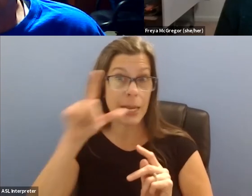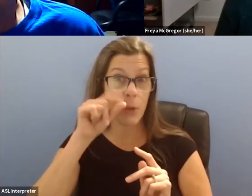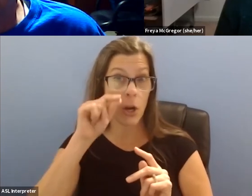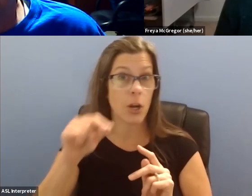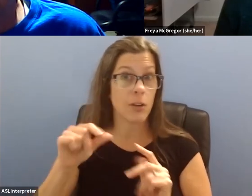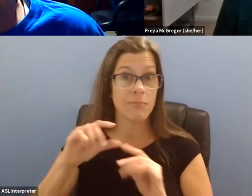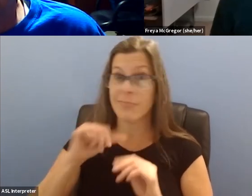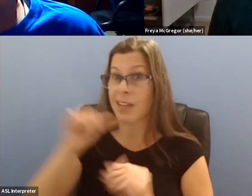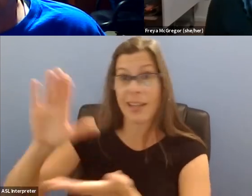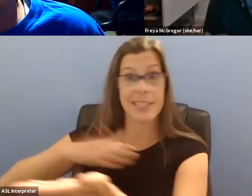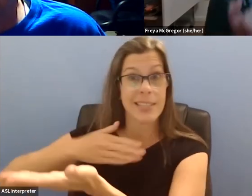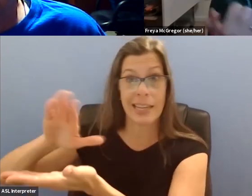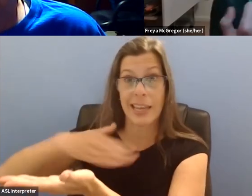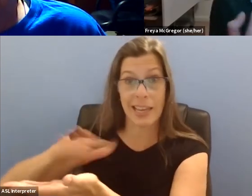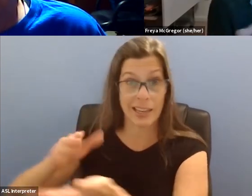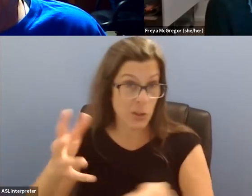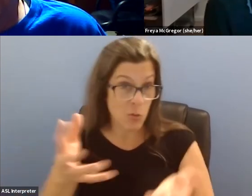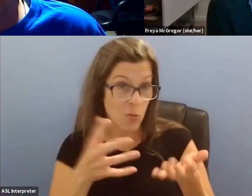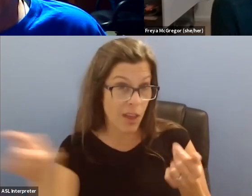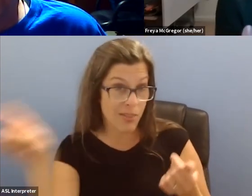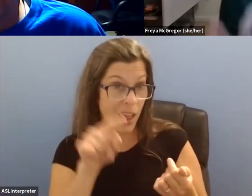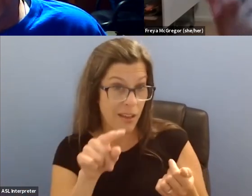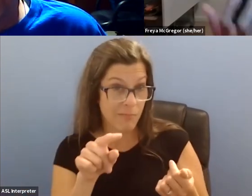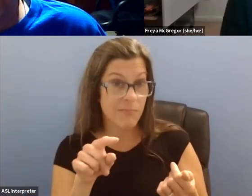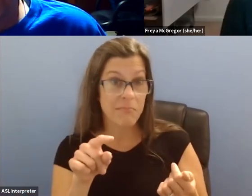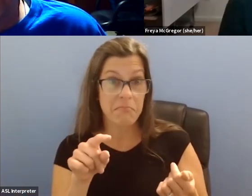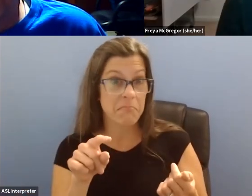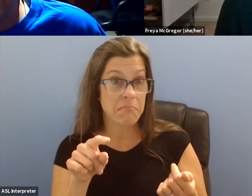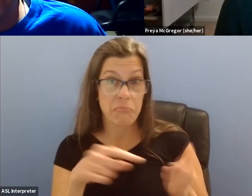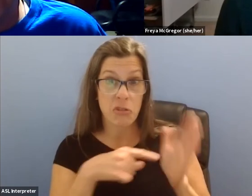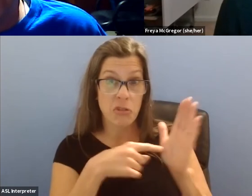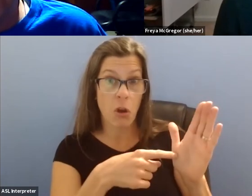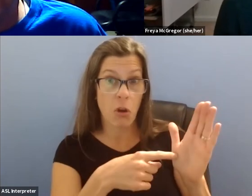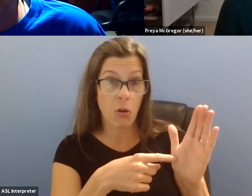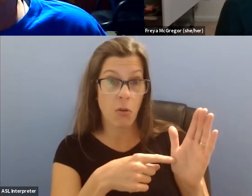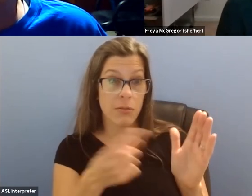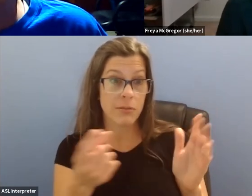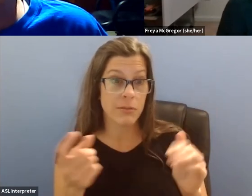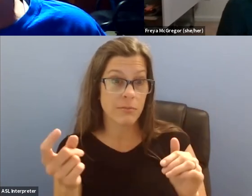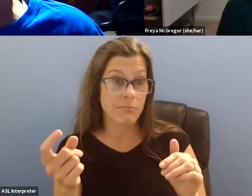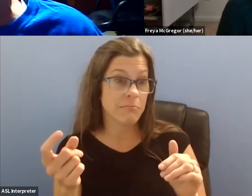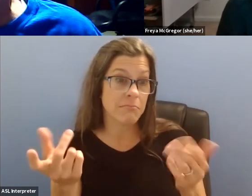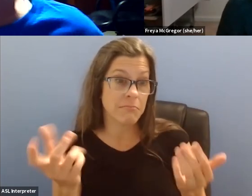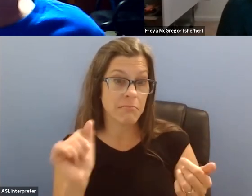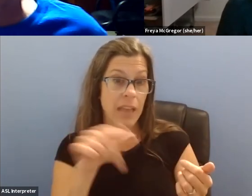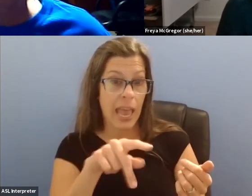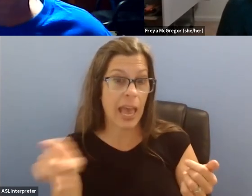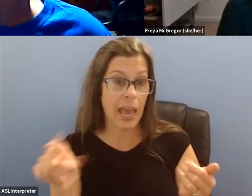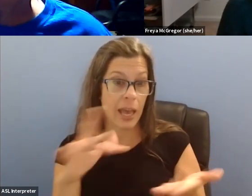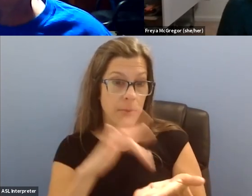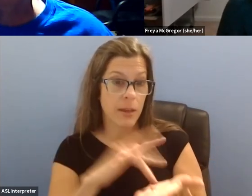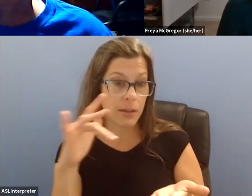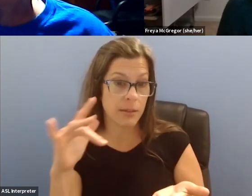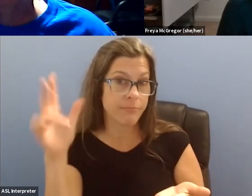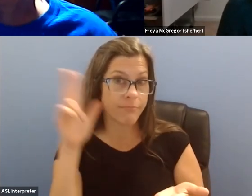sounds with you, like via an app, if they could pull up, you know, the app to share that bird sound with you? If they could do it without